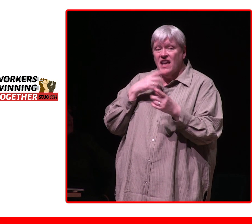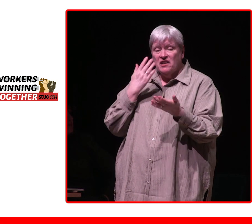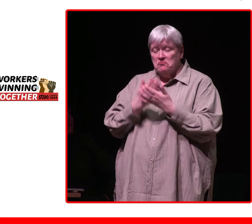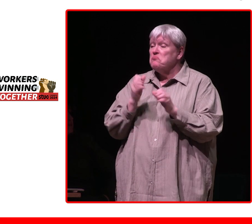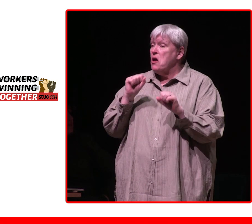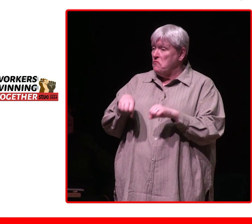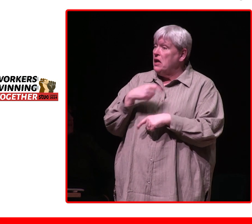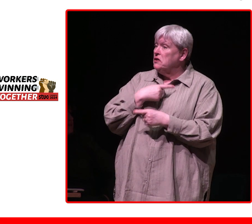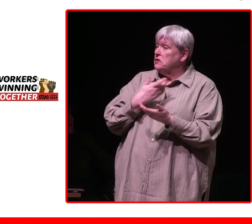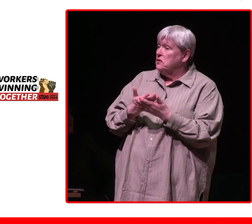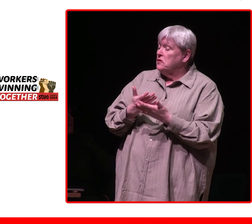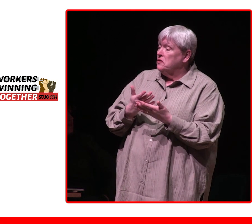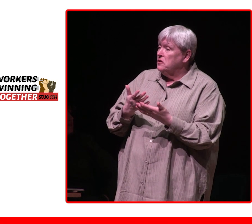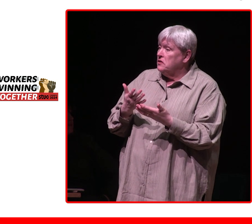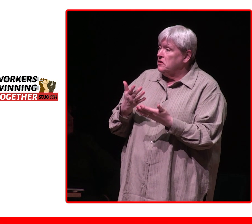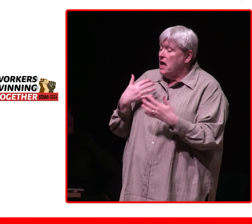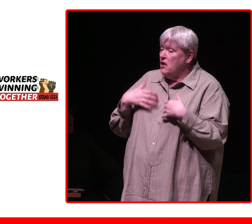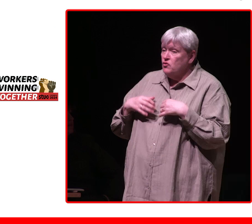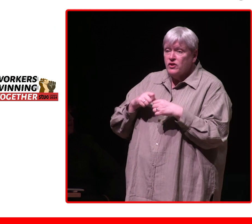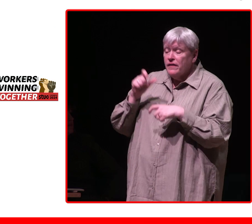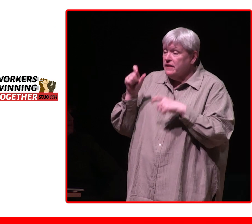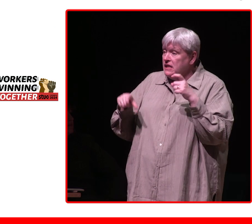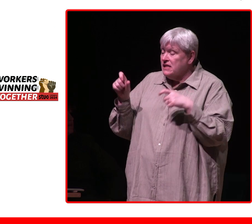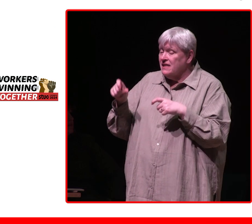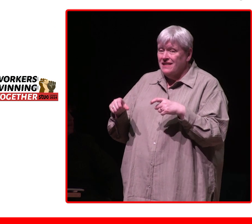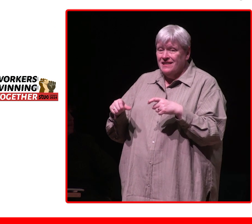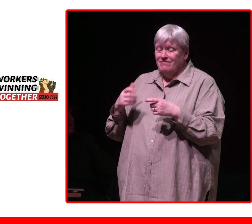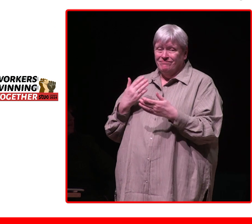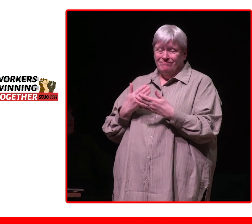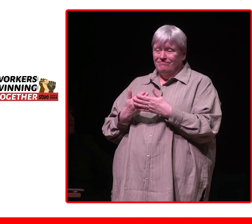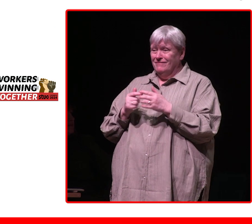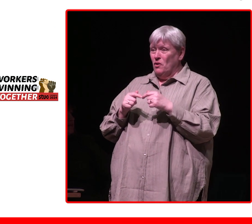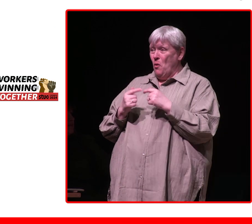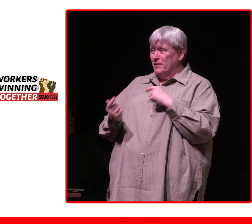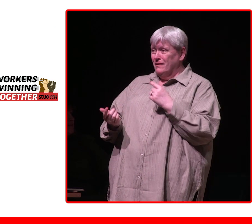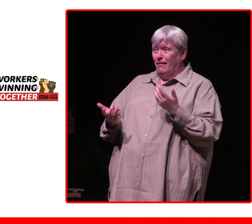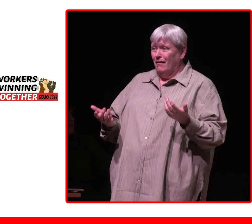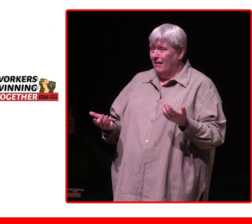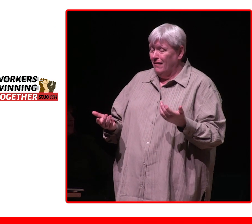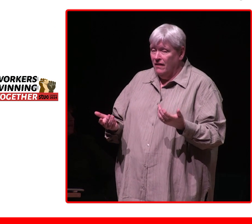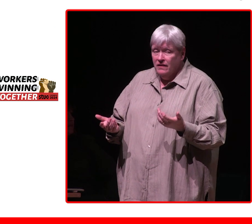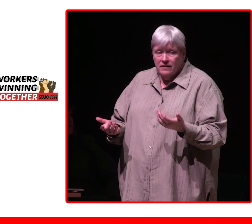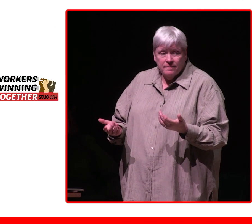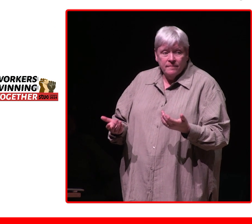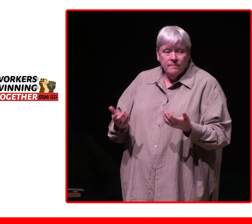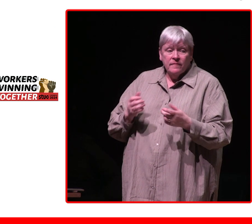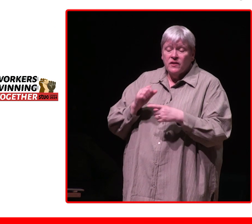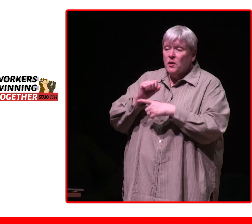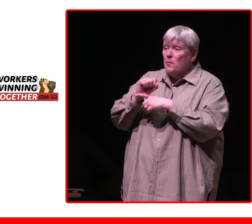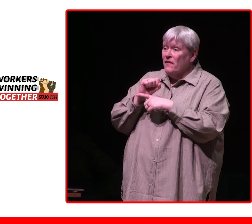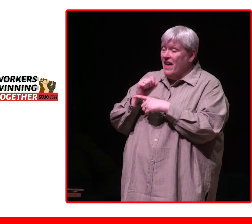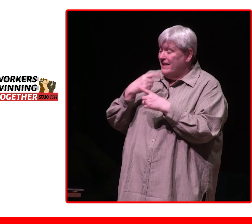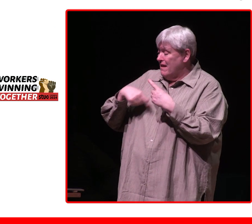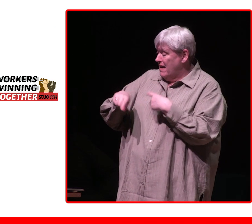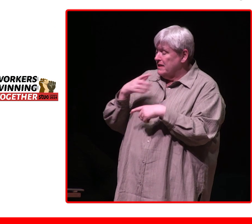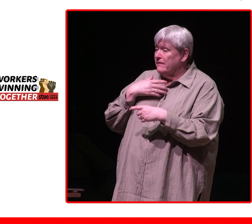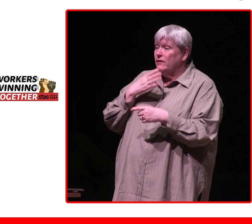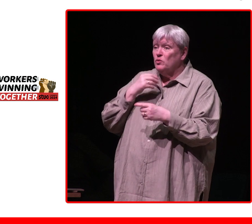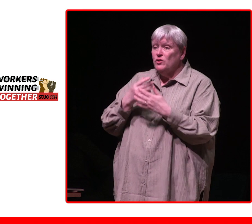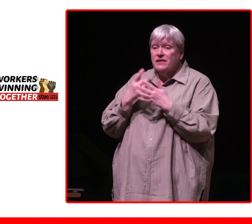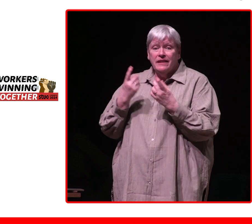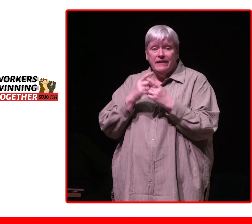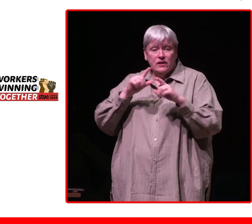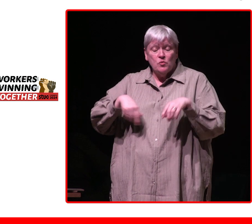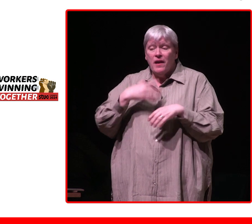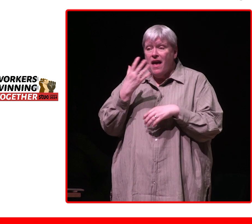citizens. But when it comes to the substance of the bill, it does the exact opposite. It will prevent us from using the few instruments that